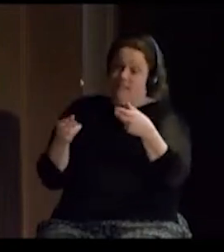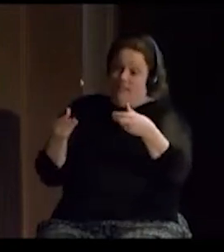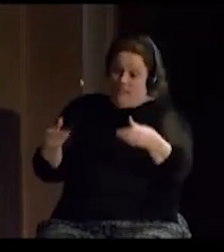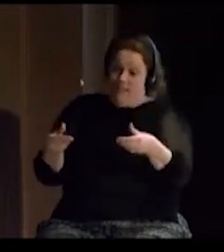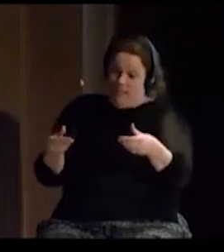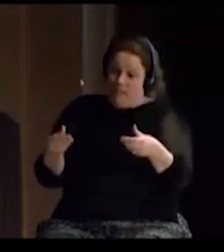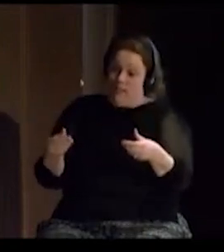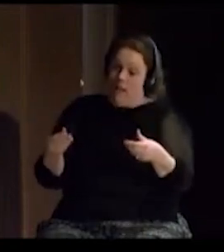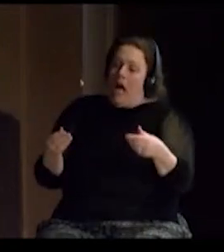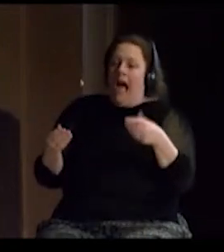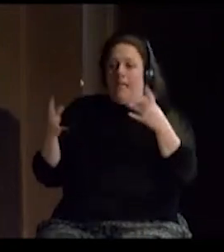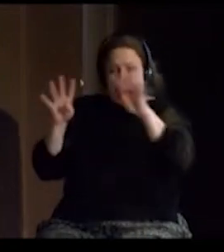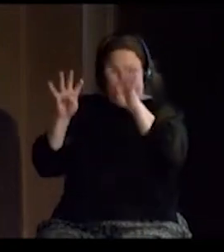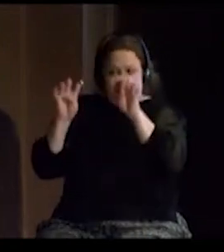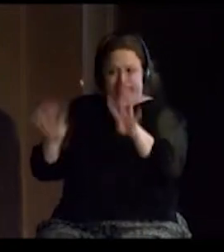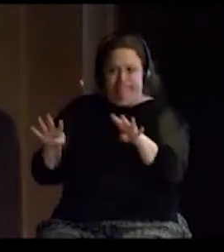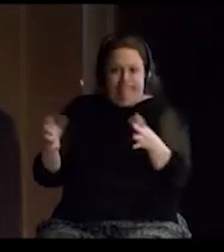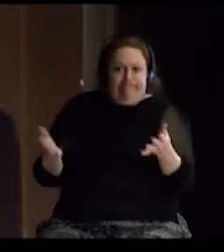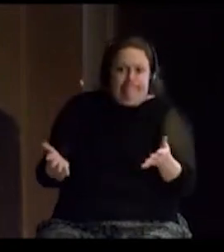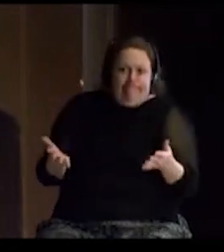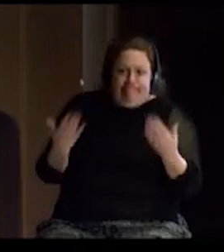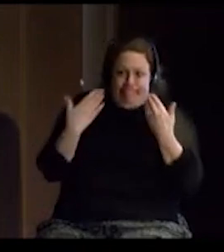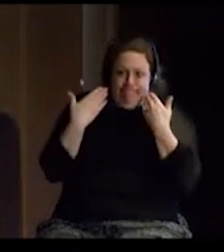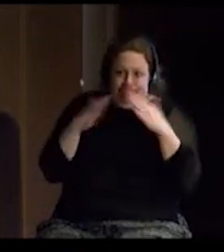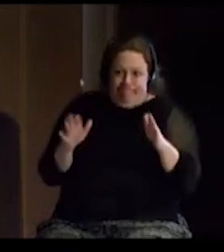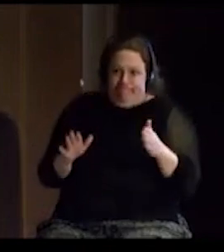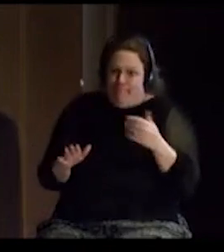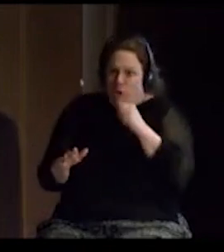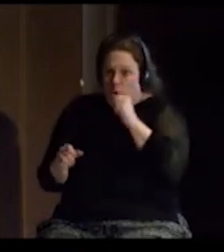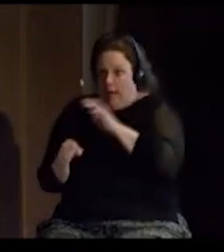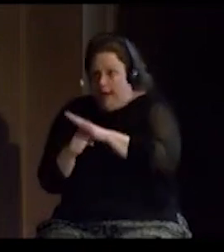more of an open question, but